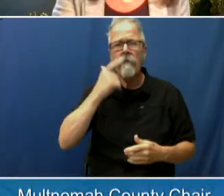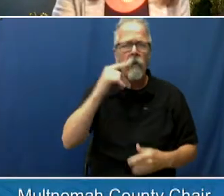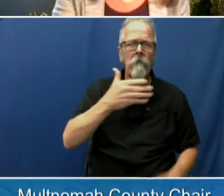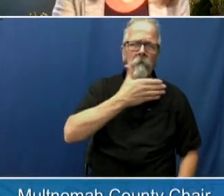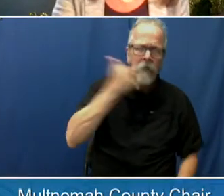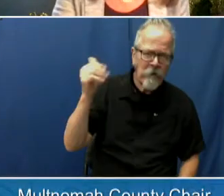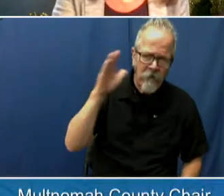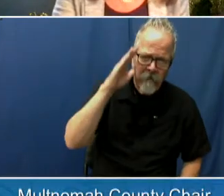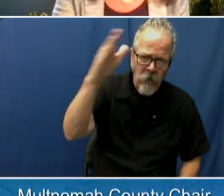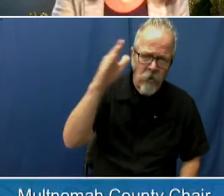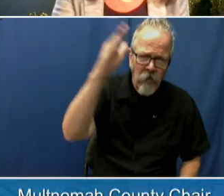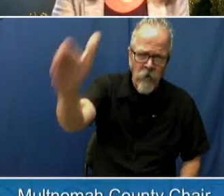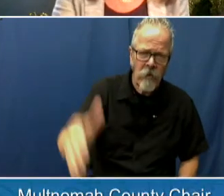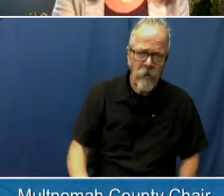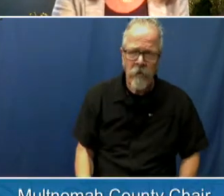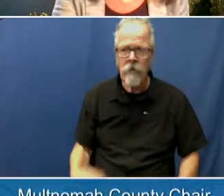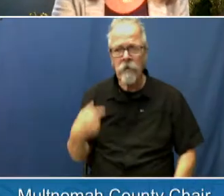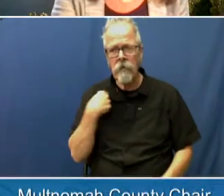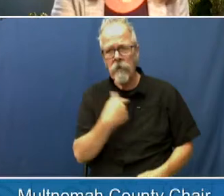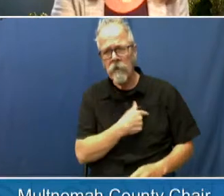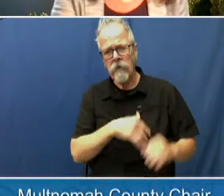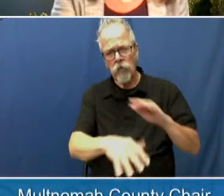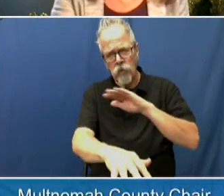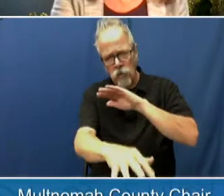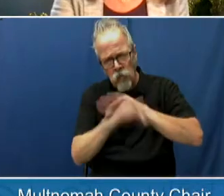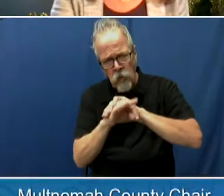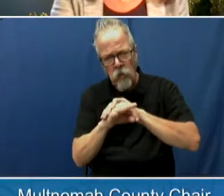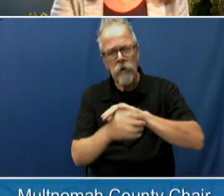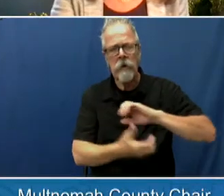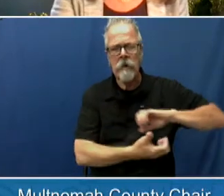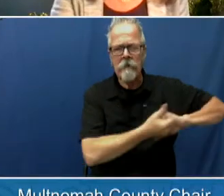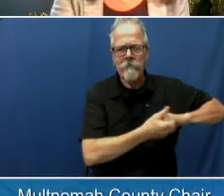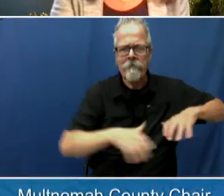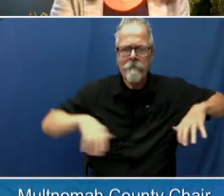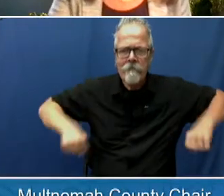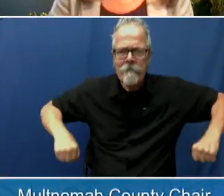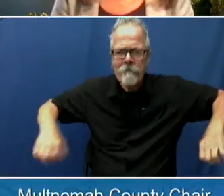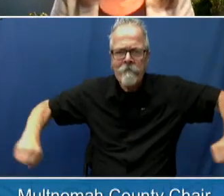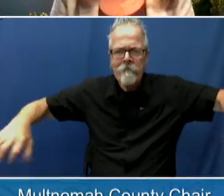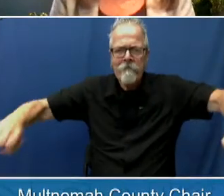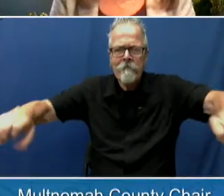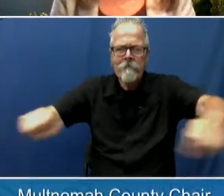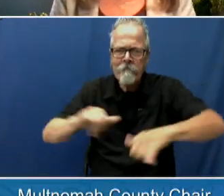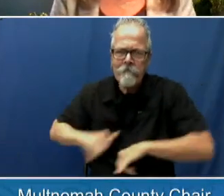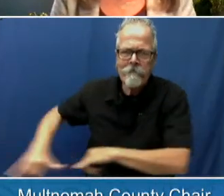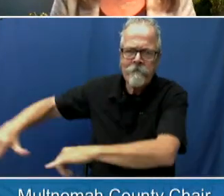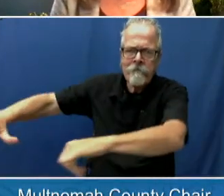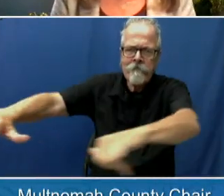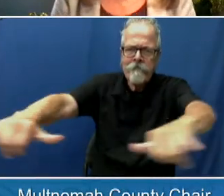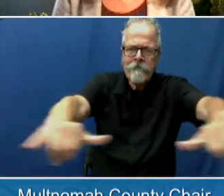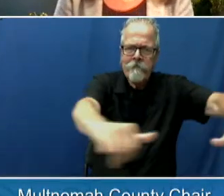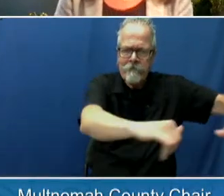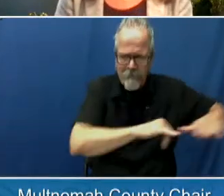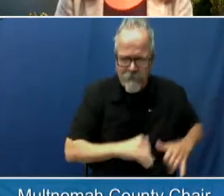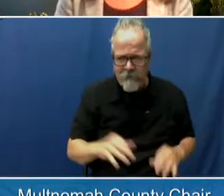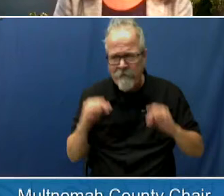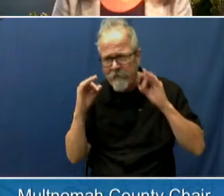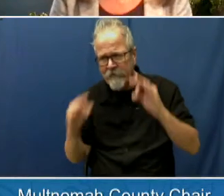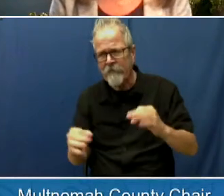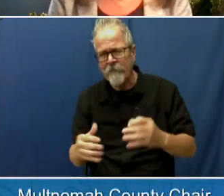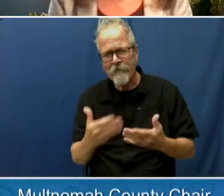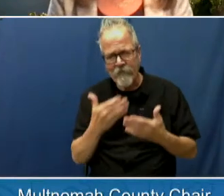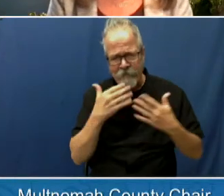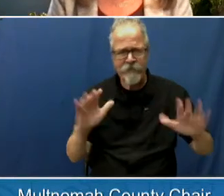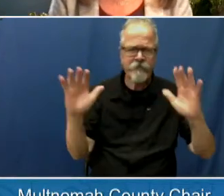choose to stand together. Thank you. And now I'd like to pass it off to